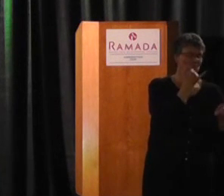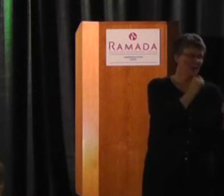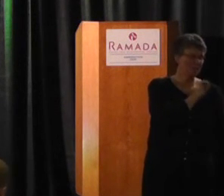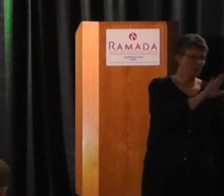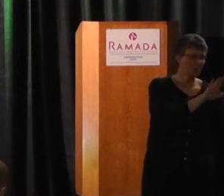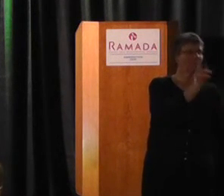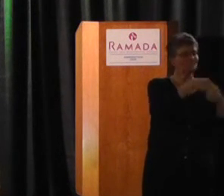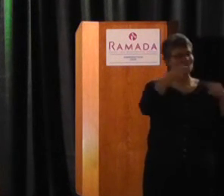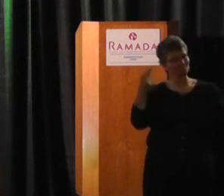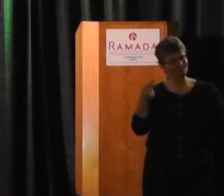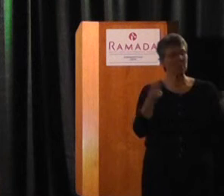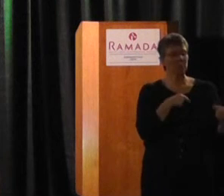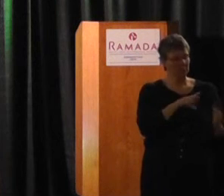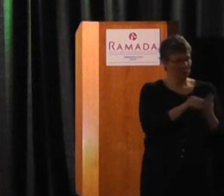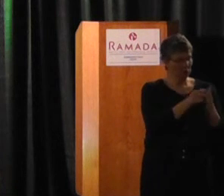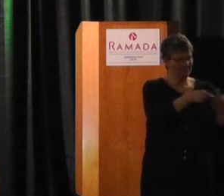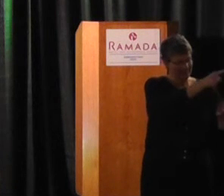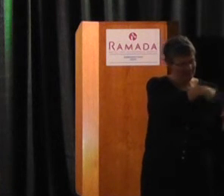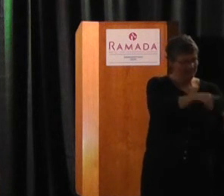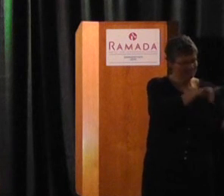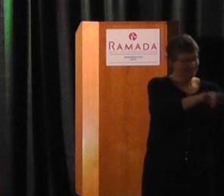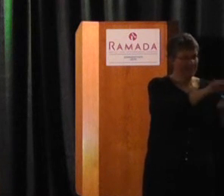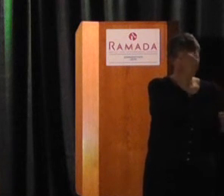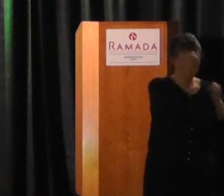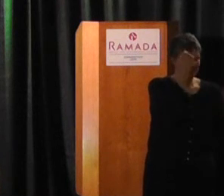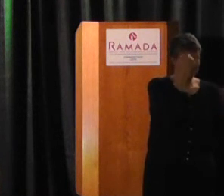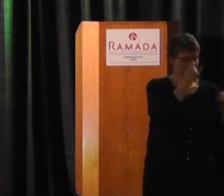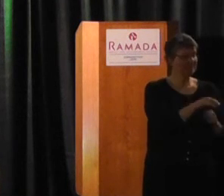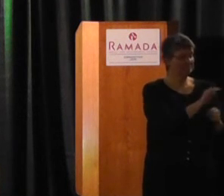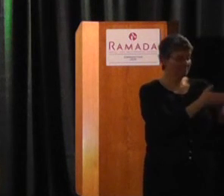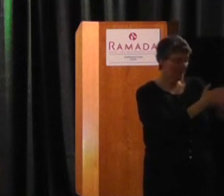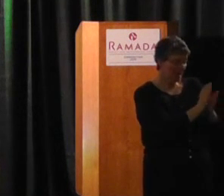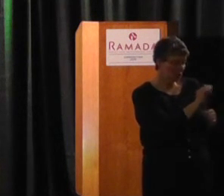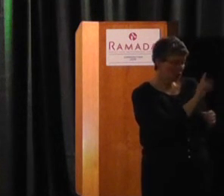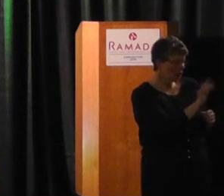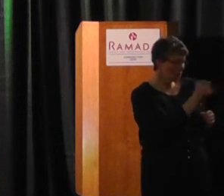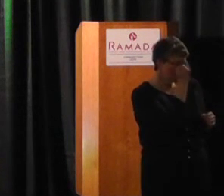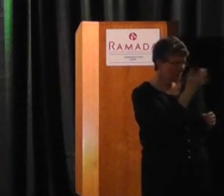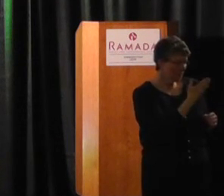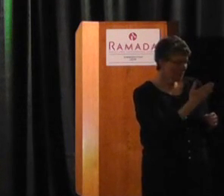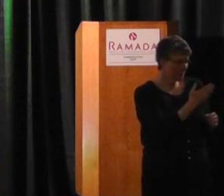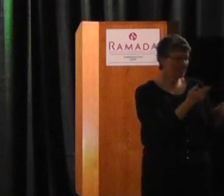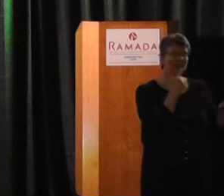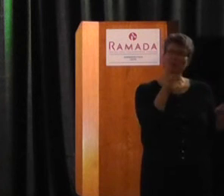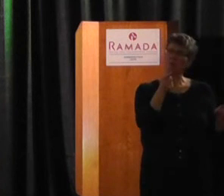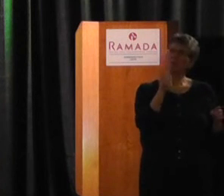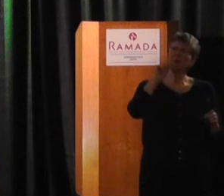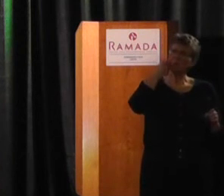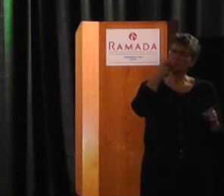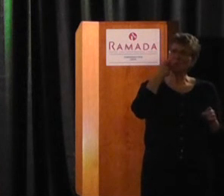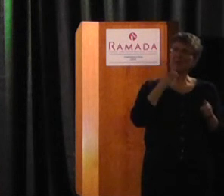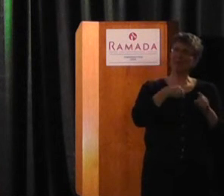Scott what he thought about an installation, we got an incredibly interesting answer. He wondered what it would be like if you walked through a door and traveled backwards in